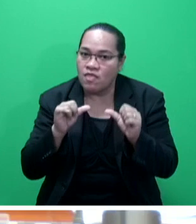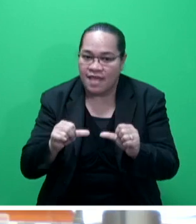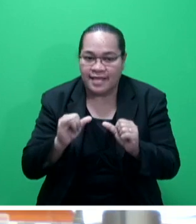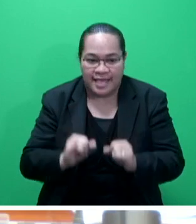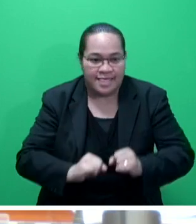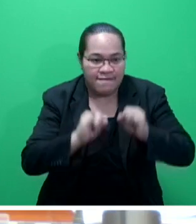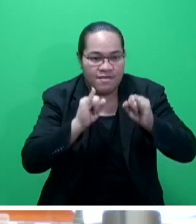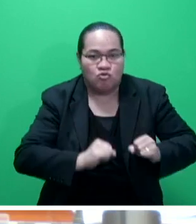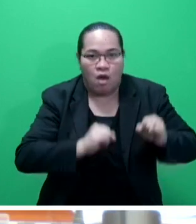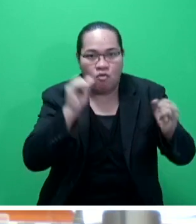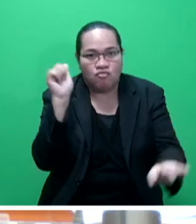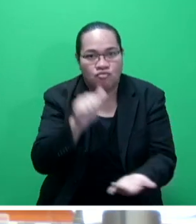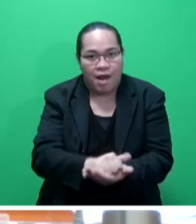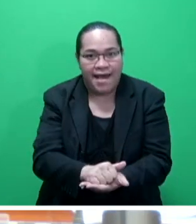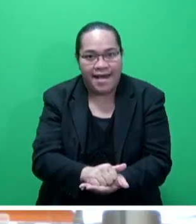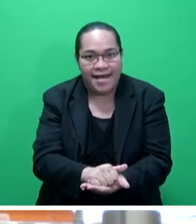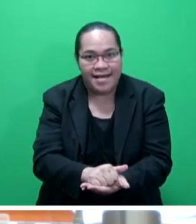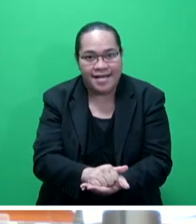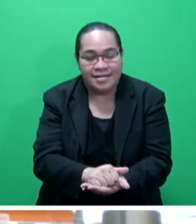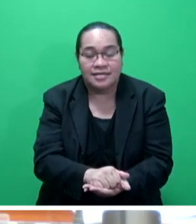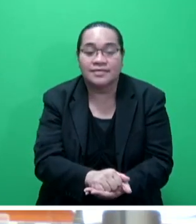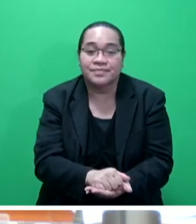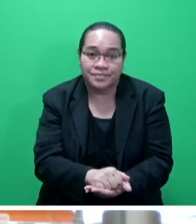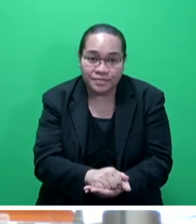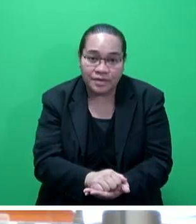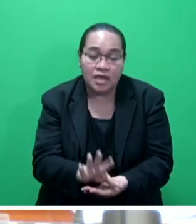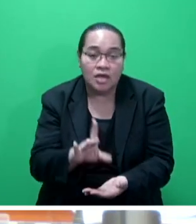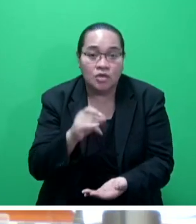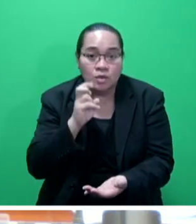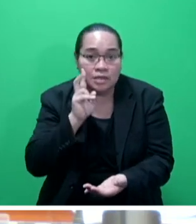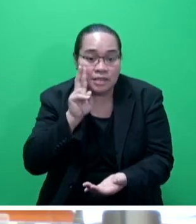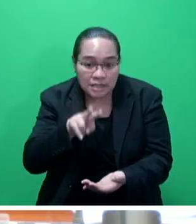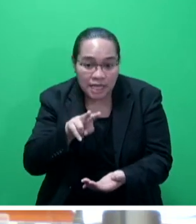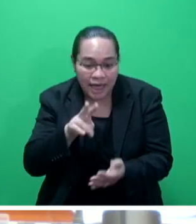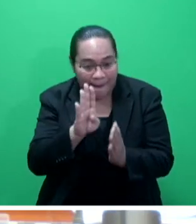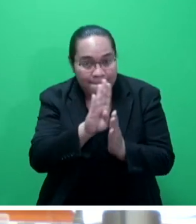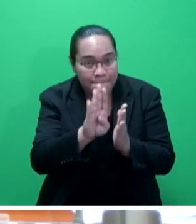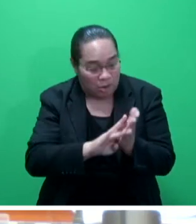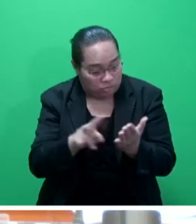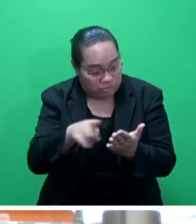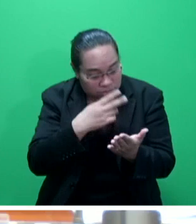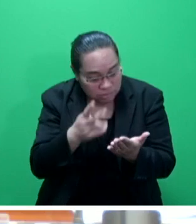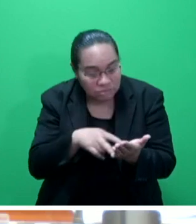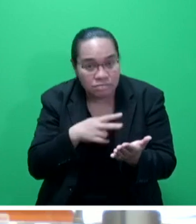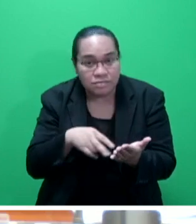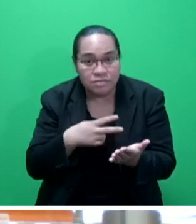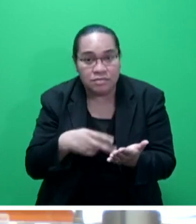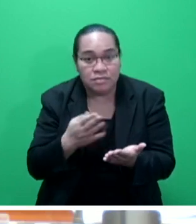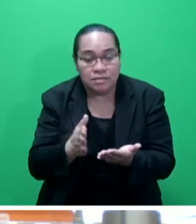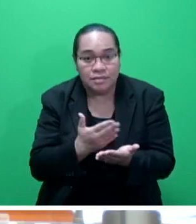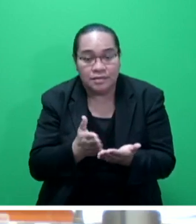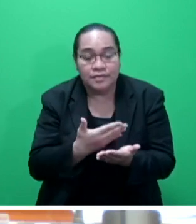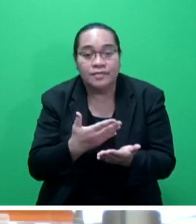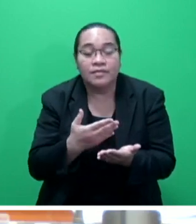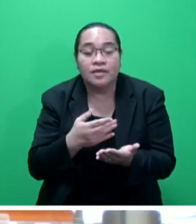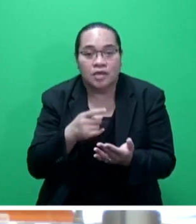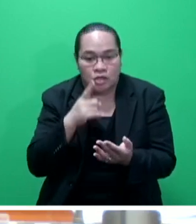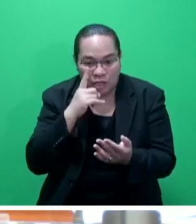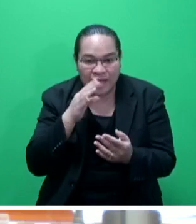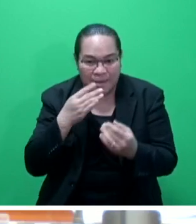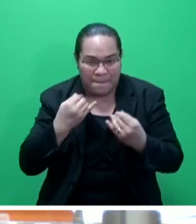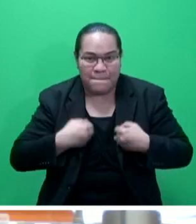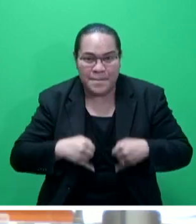individual rights. And you will see that the bill itself, whilst it's based on the implementation, the